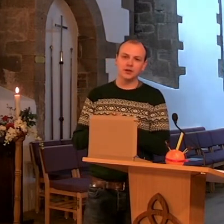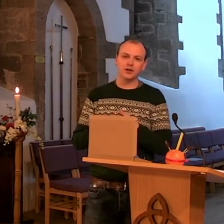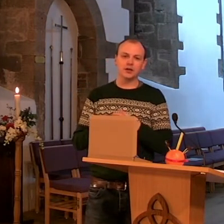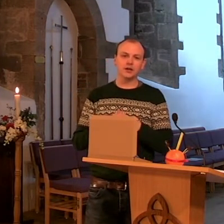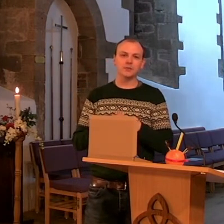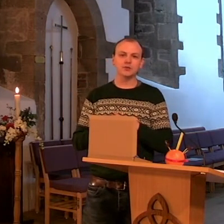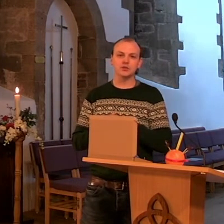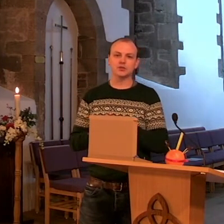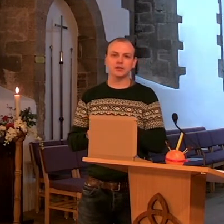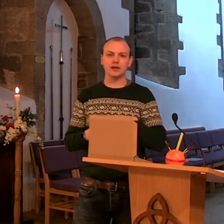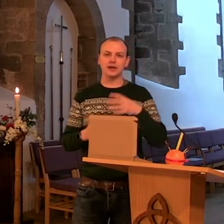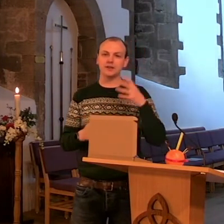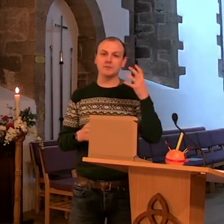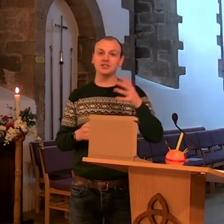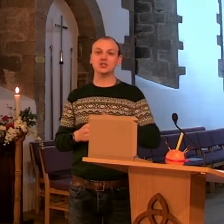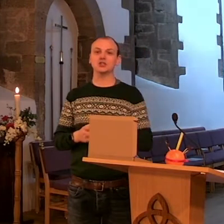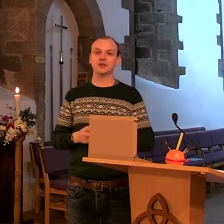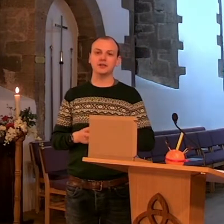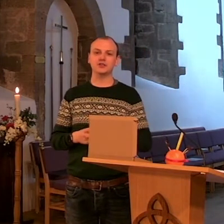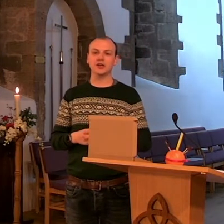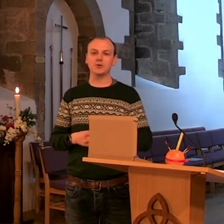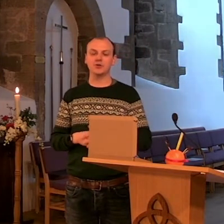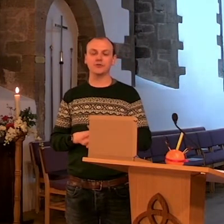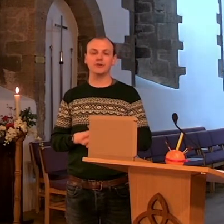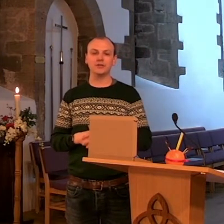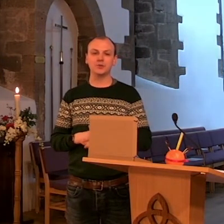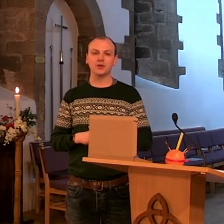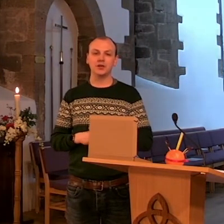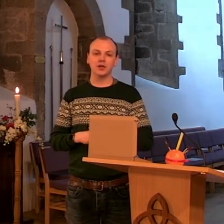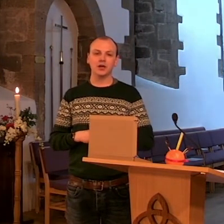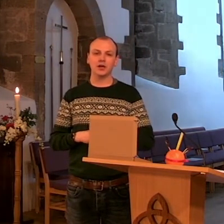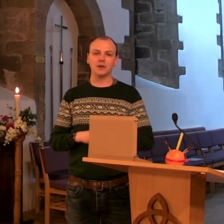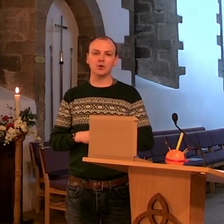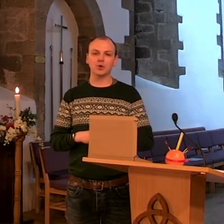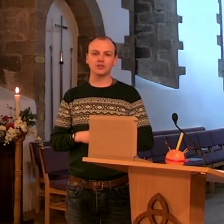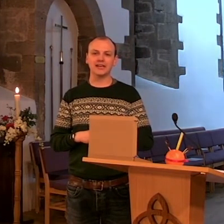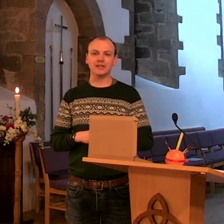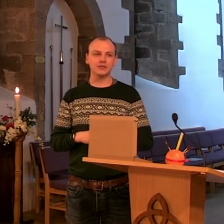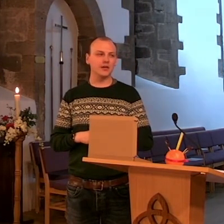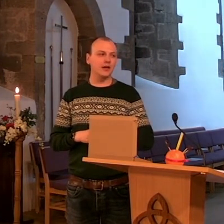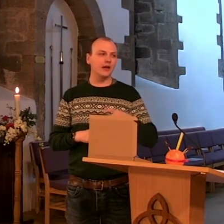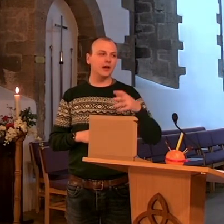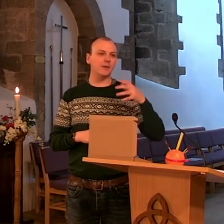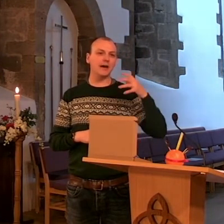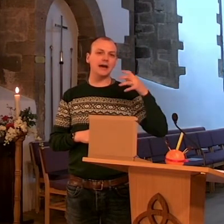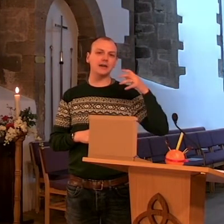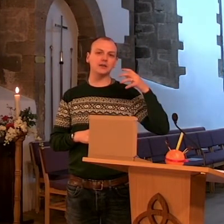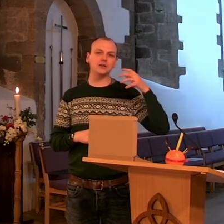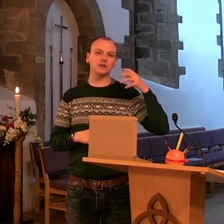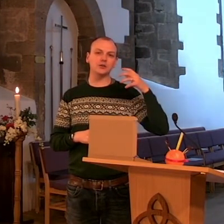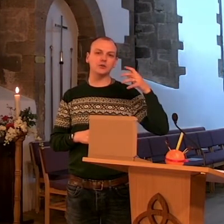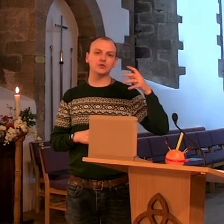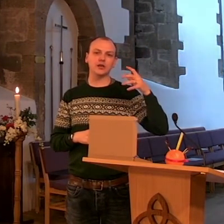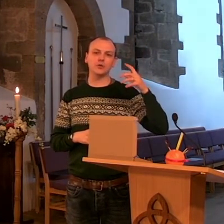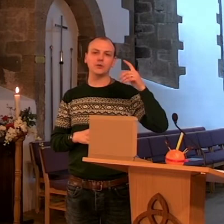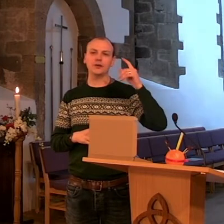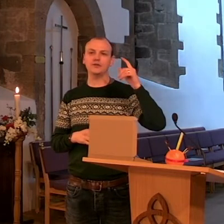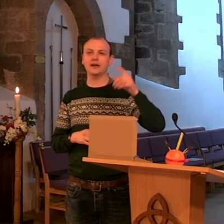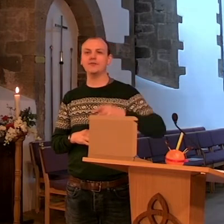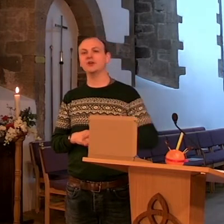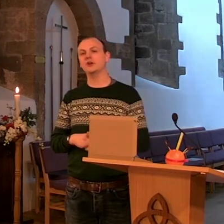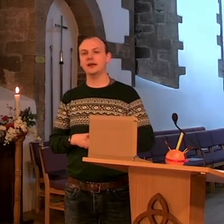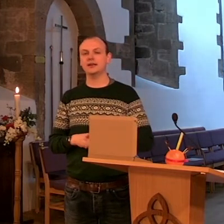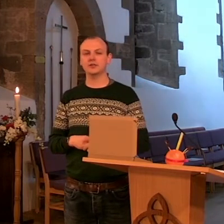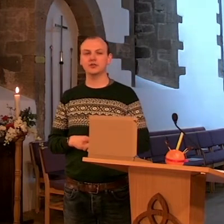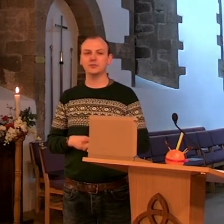Facebook, just either messages on Instagram or on Facebook, or tag us. And also, if